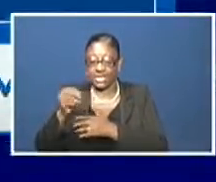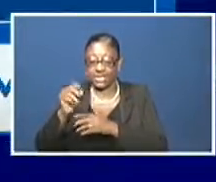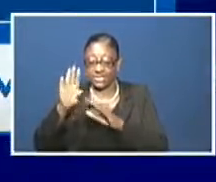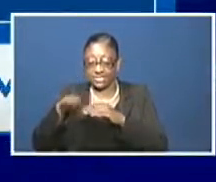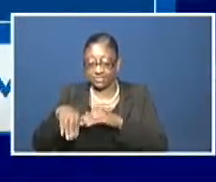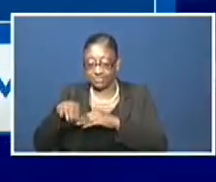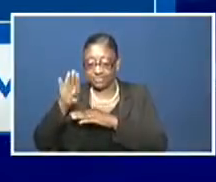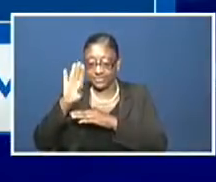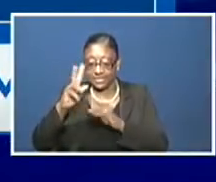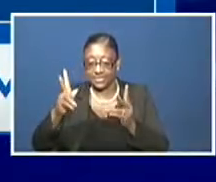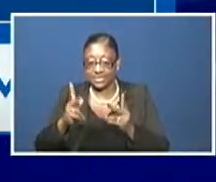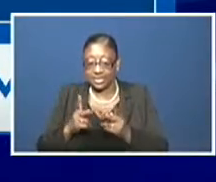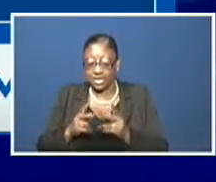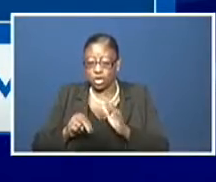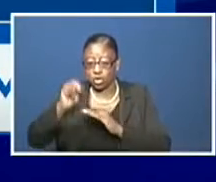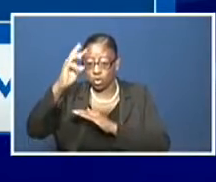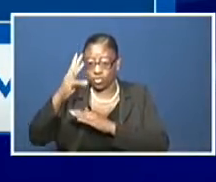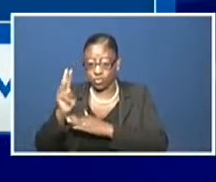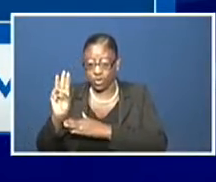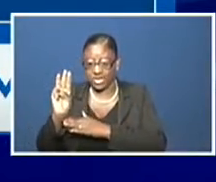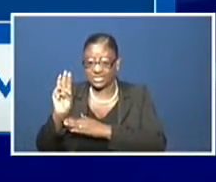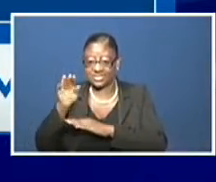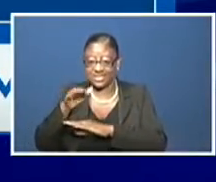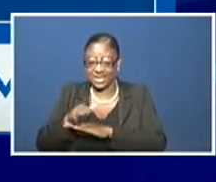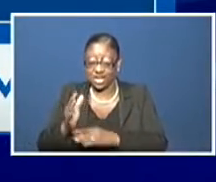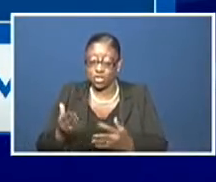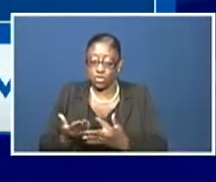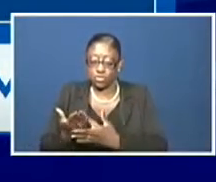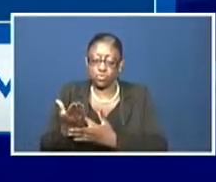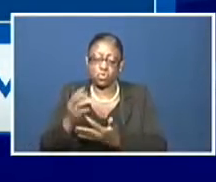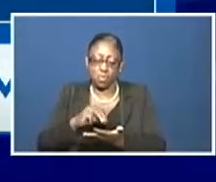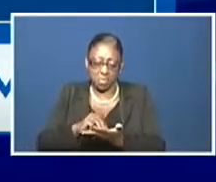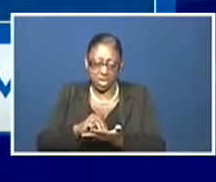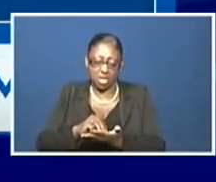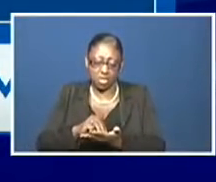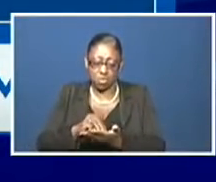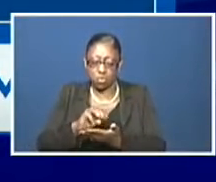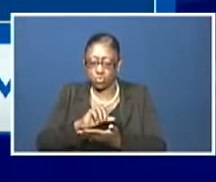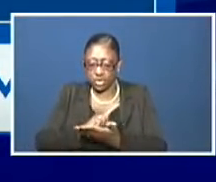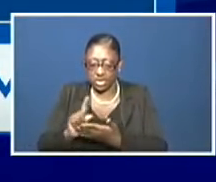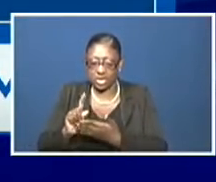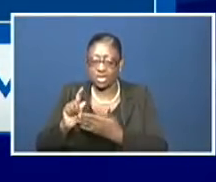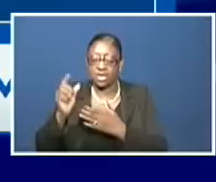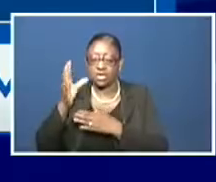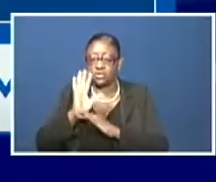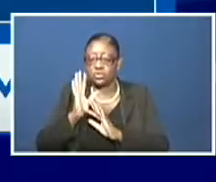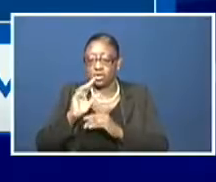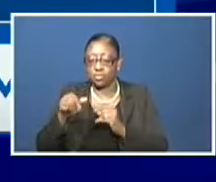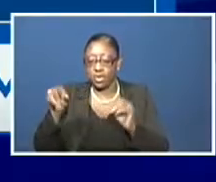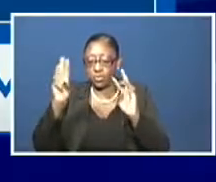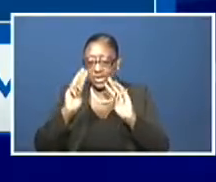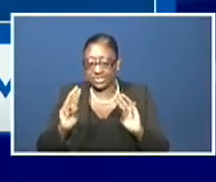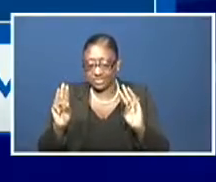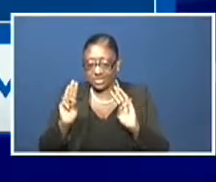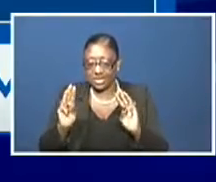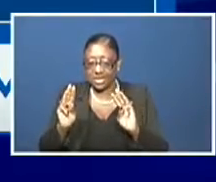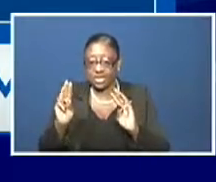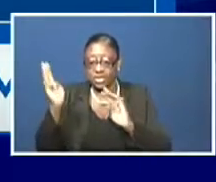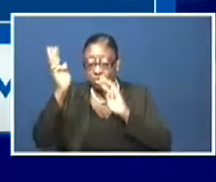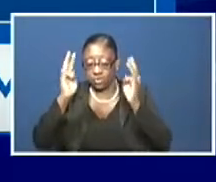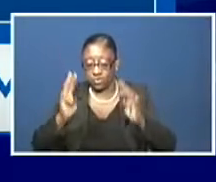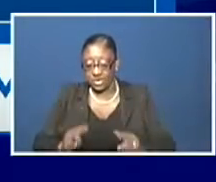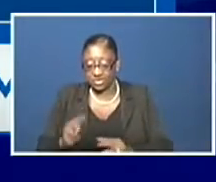the Pink Center. In the Northwestern Islands tonight, right through the middle of the week, Wednesday, the winds are going to be southeast at 10 to 15 knots, wave heights 2 to 4